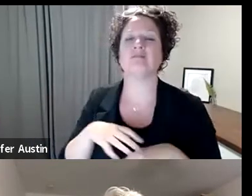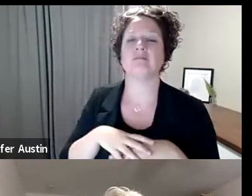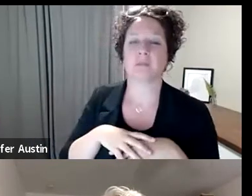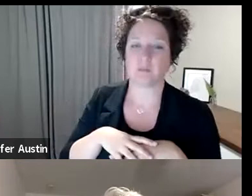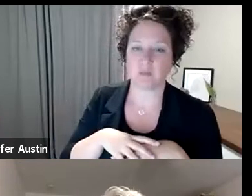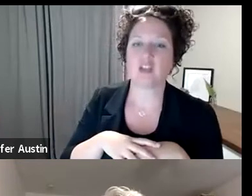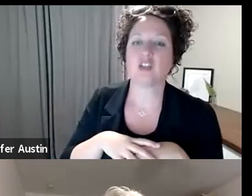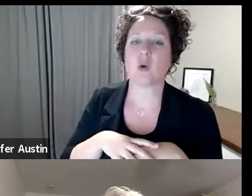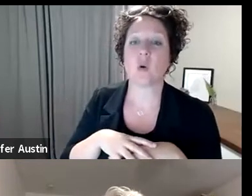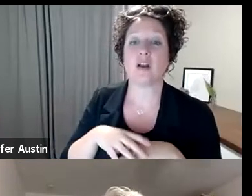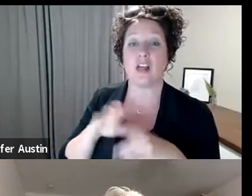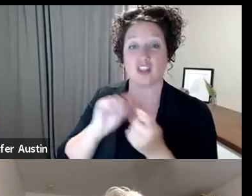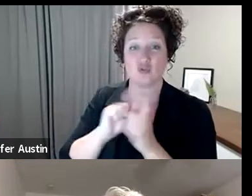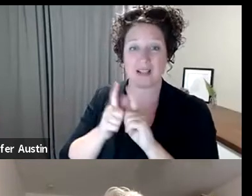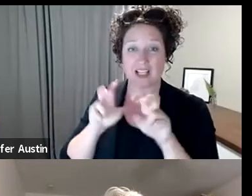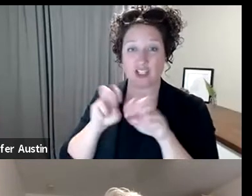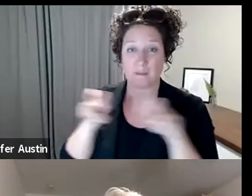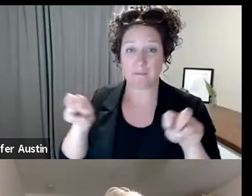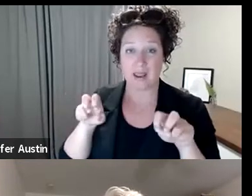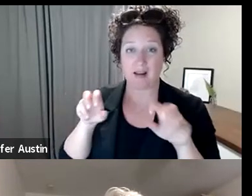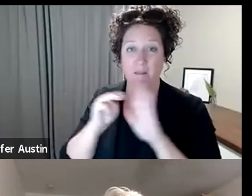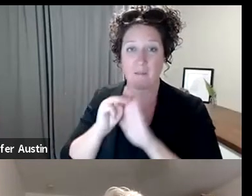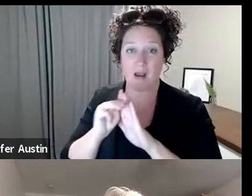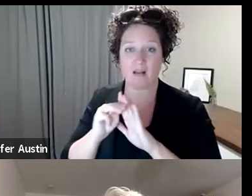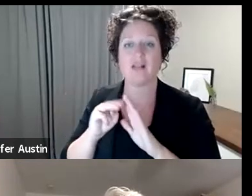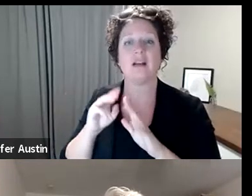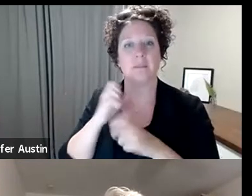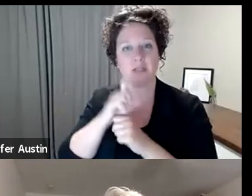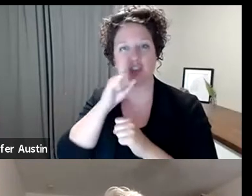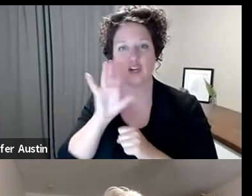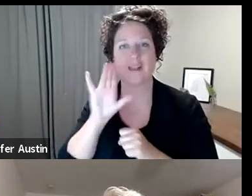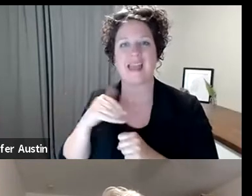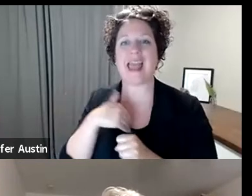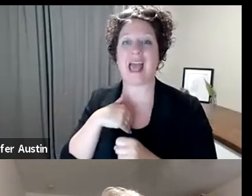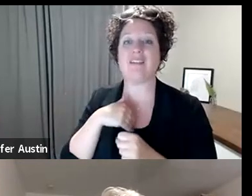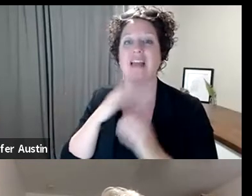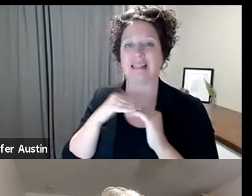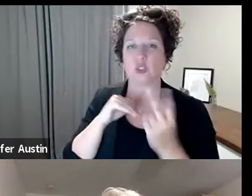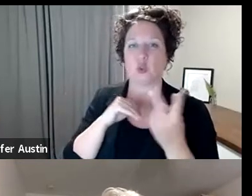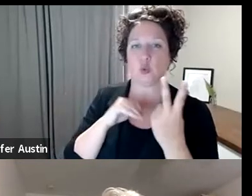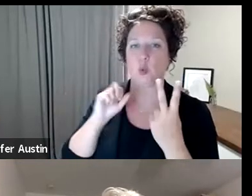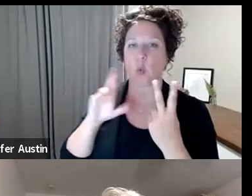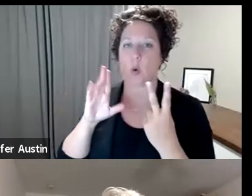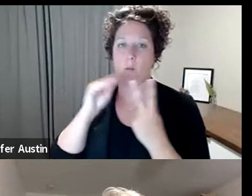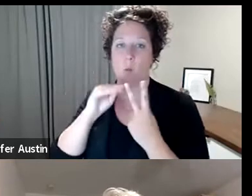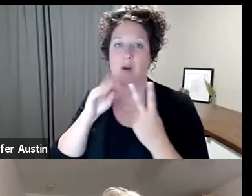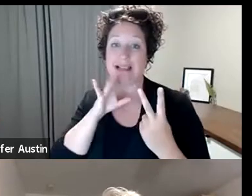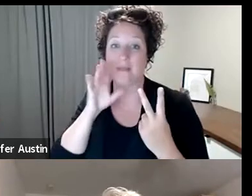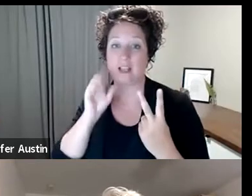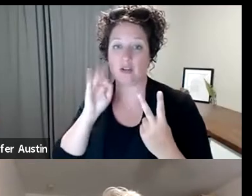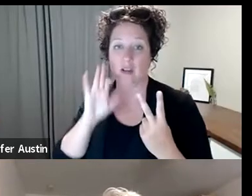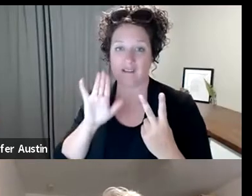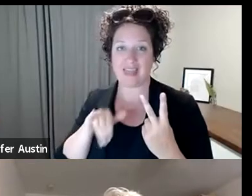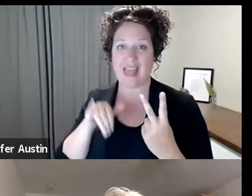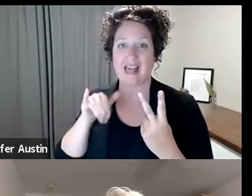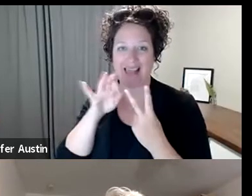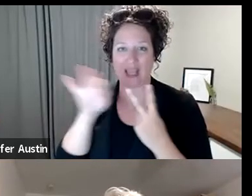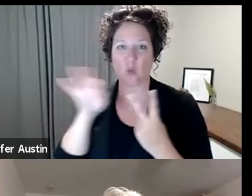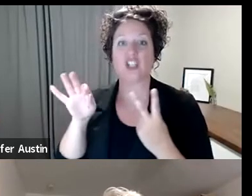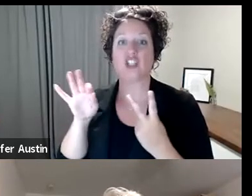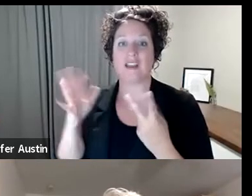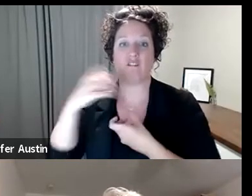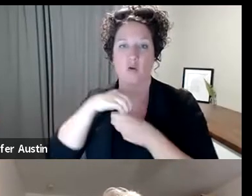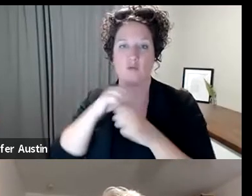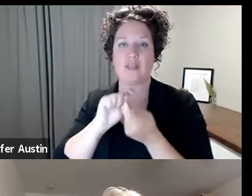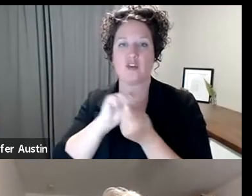so the translation panel model ensures that there are two or more speakers of a language engaging in the translation